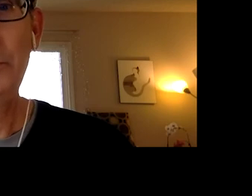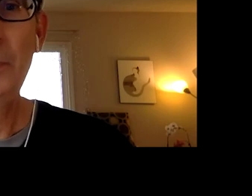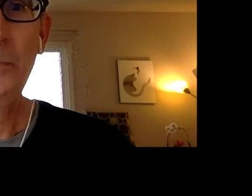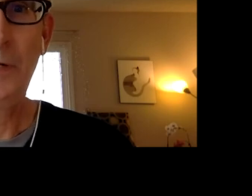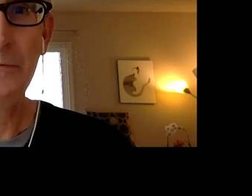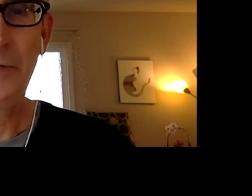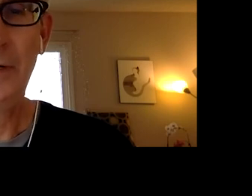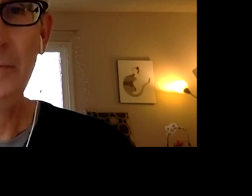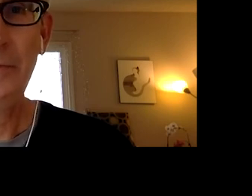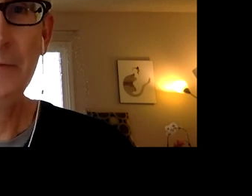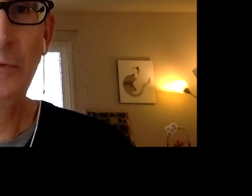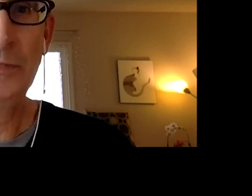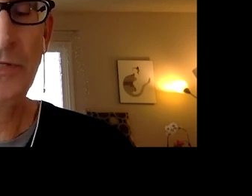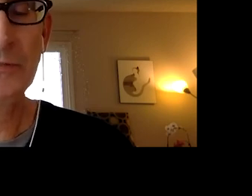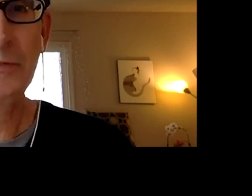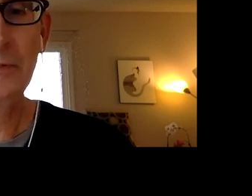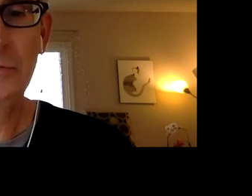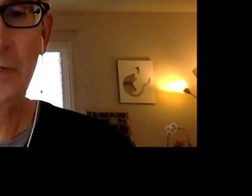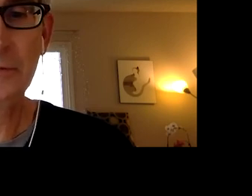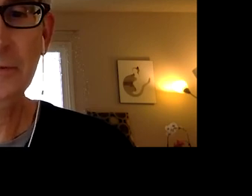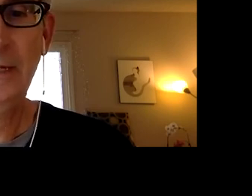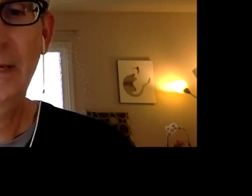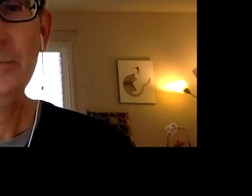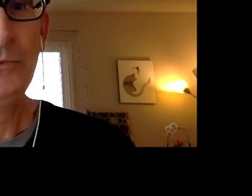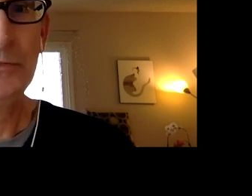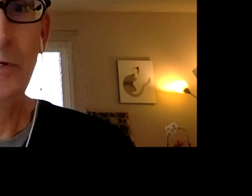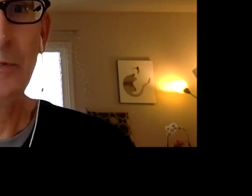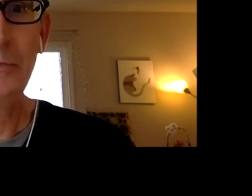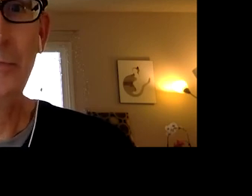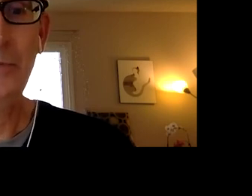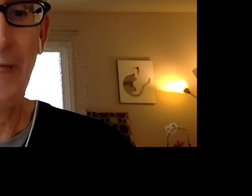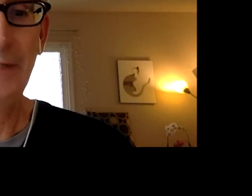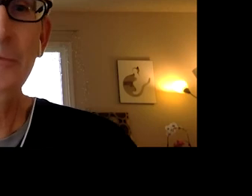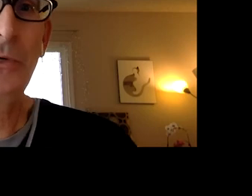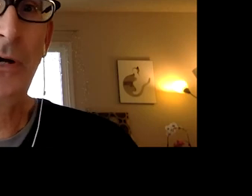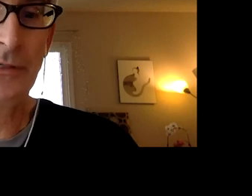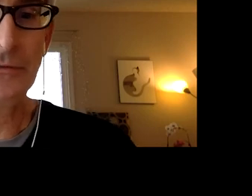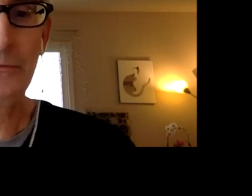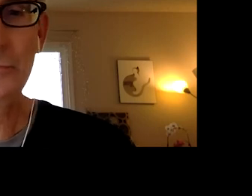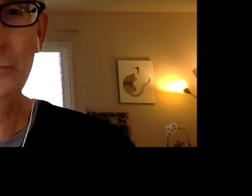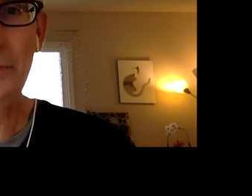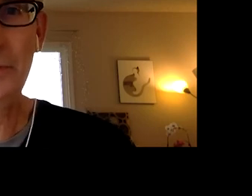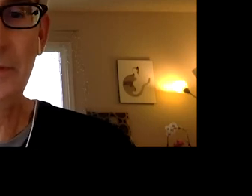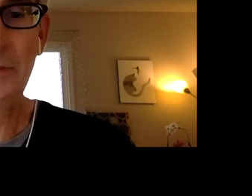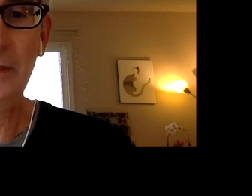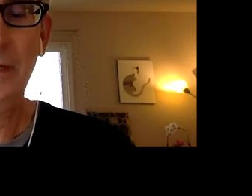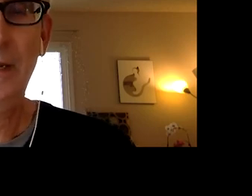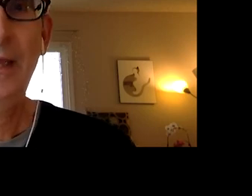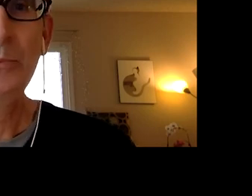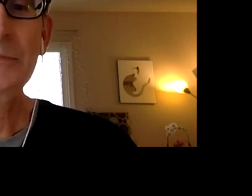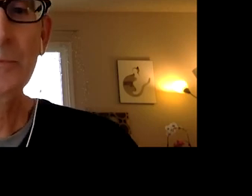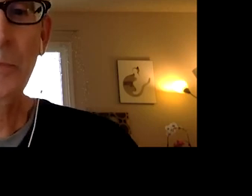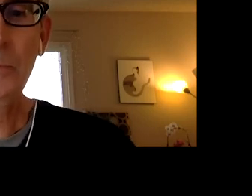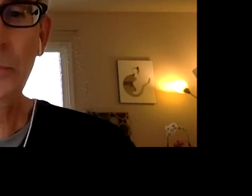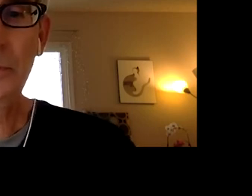Unfortunately, I'm afraid we're out of time. Thanks so much, Aisling and Chase. It's been great talking with you. And thanks to our audience for joining us today.